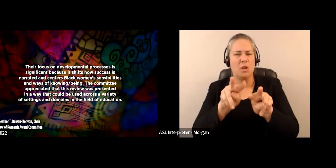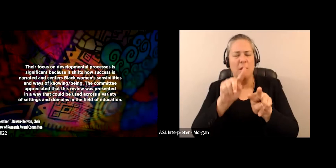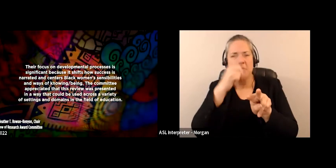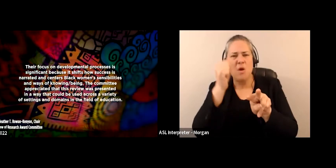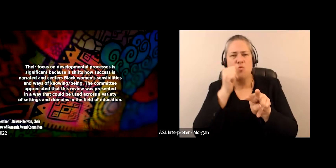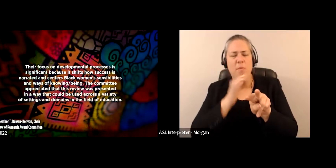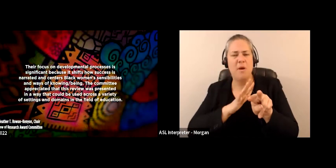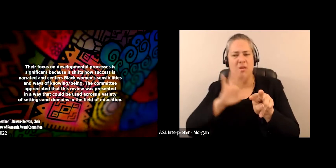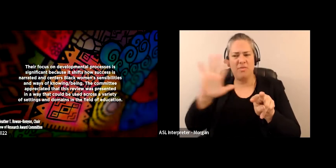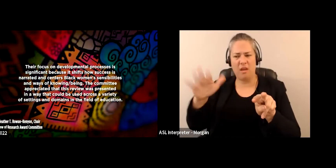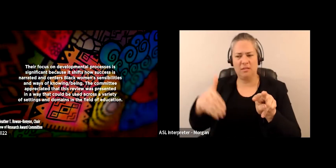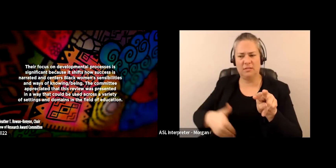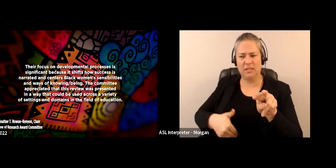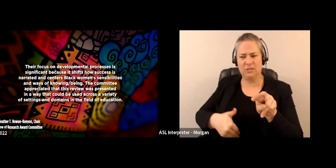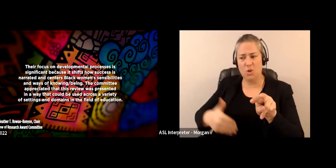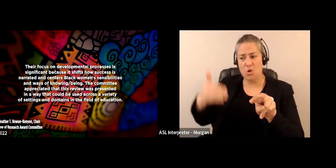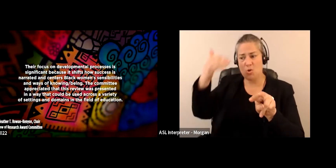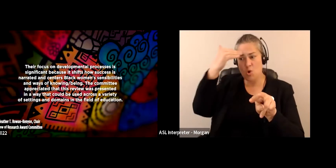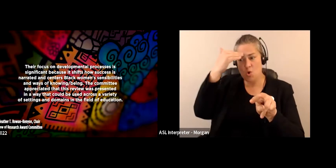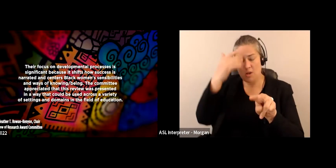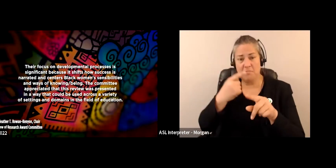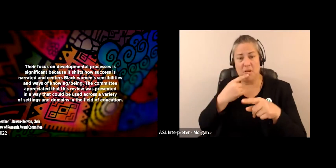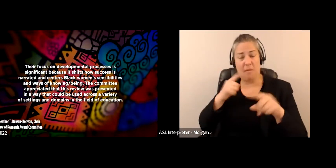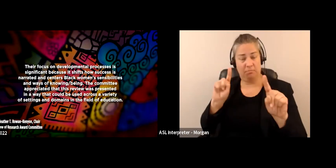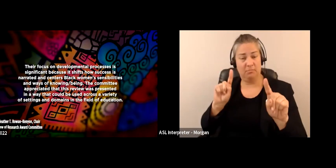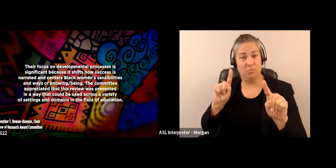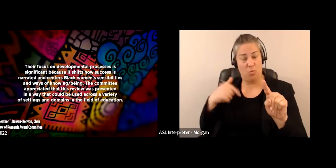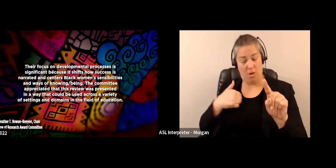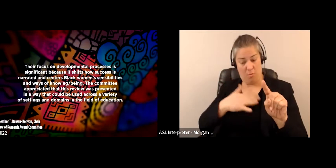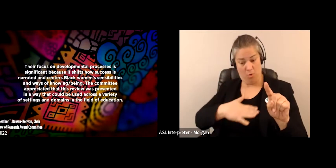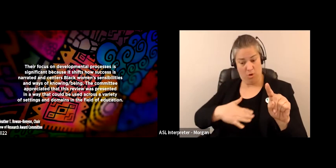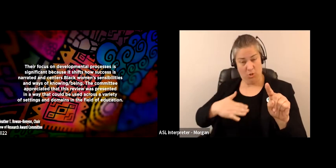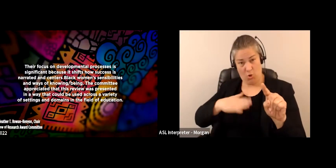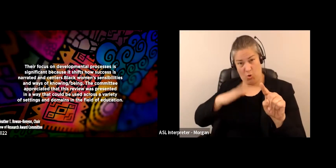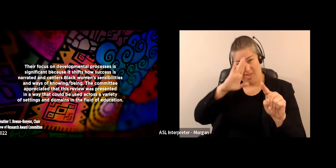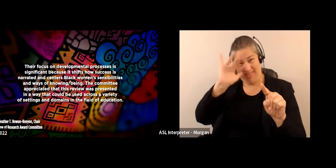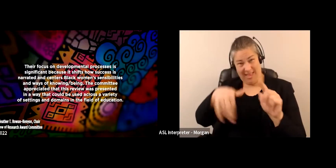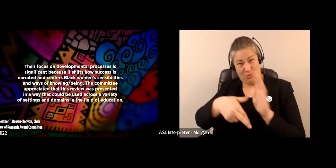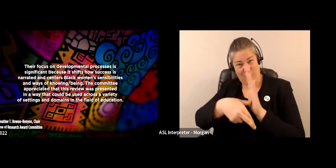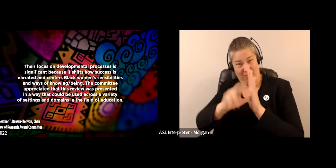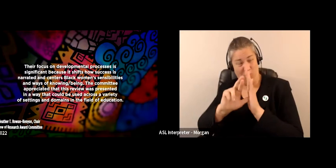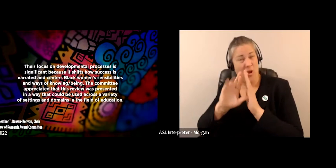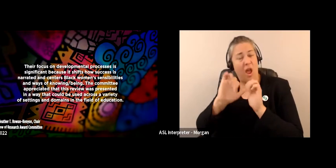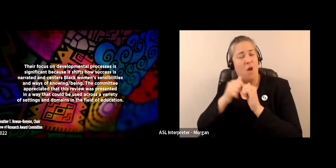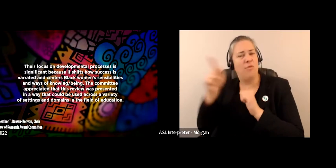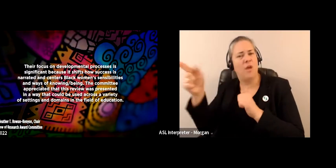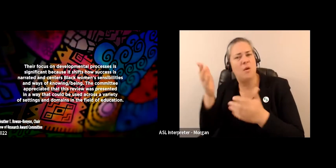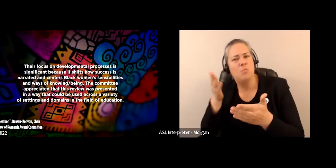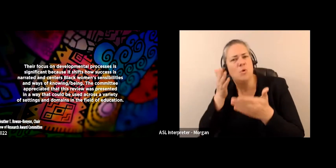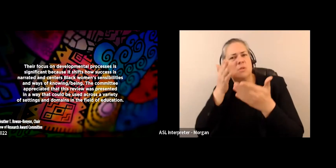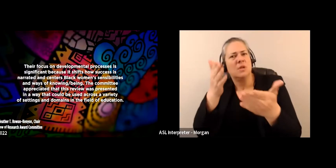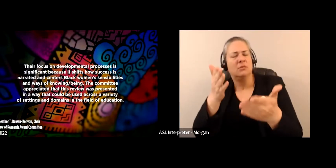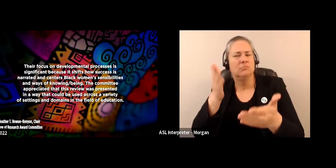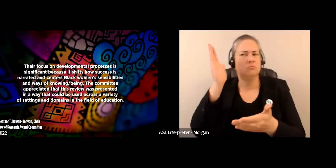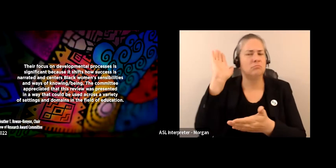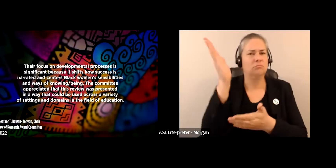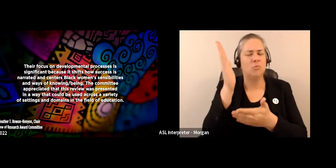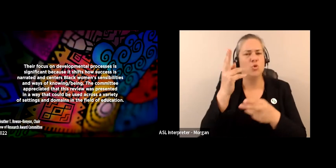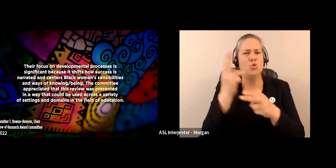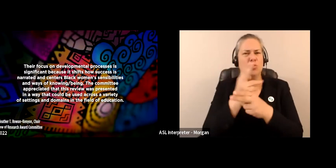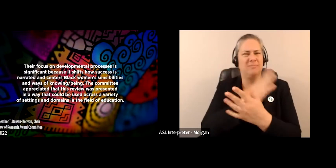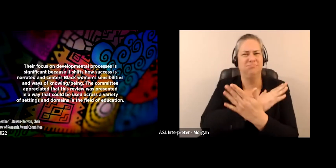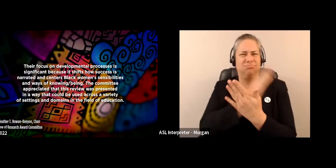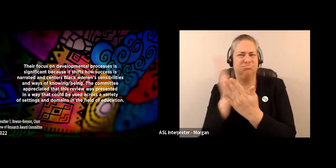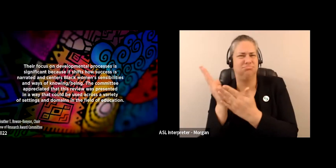of knowing and being. The committee appreciated that this review was presented in a way that could be used across a variety of settings